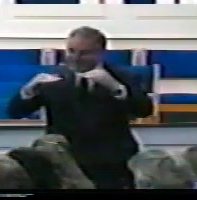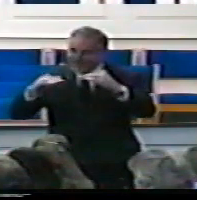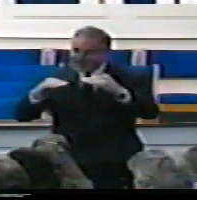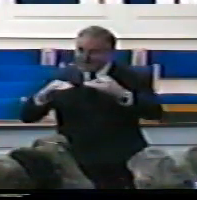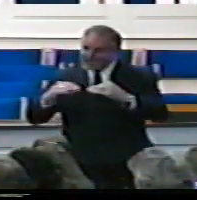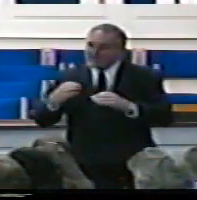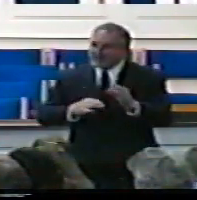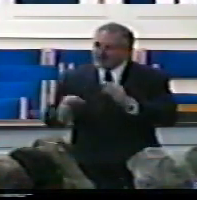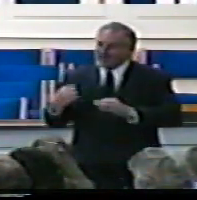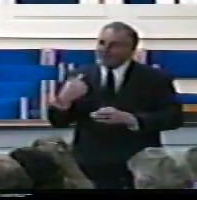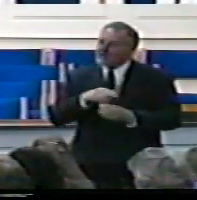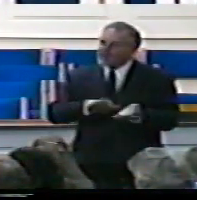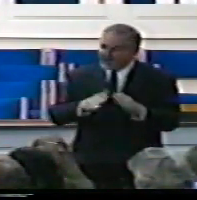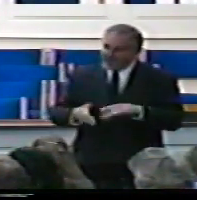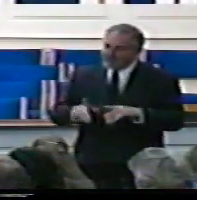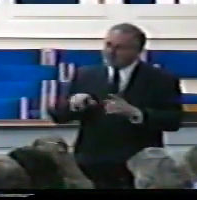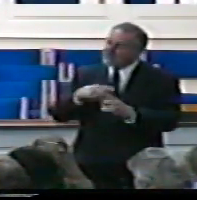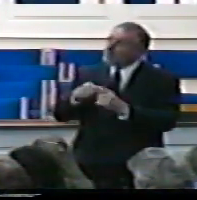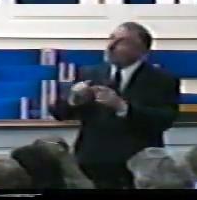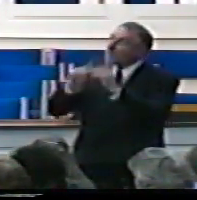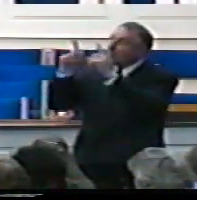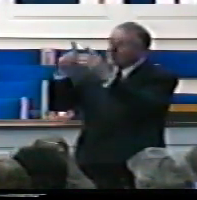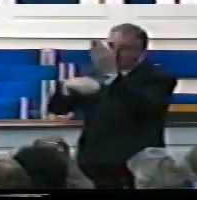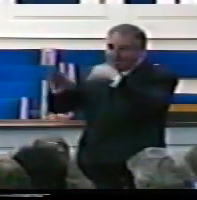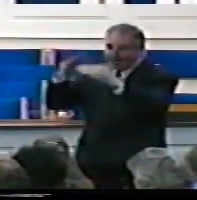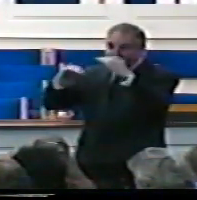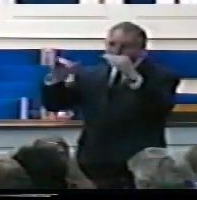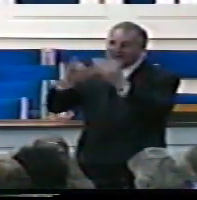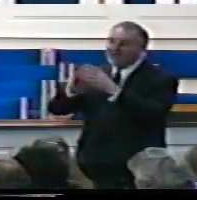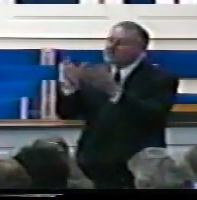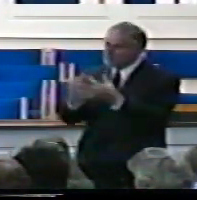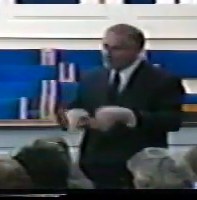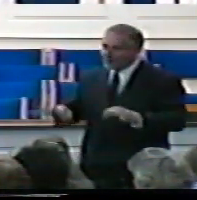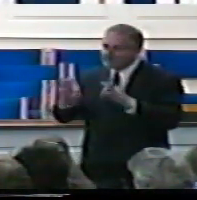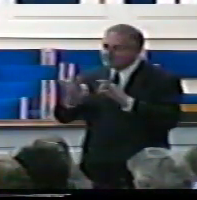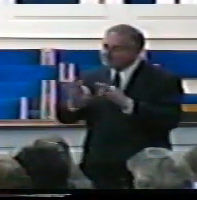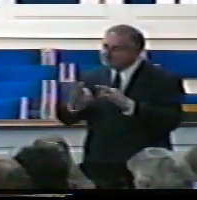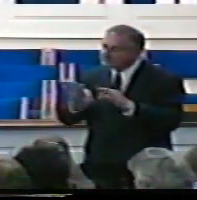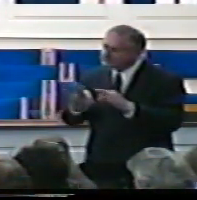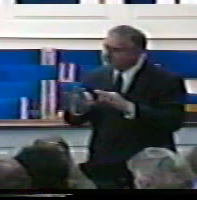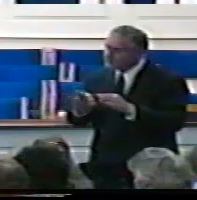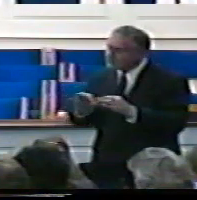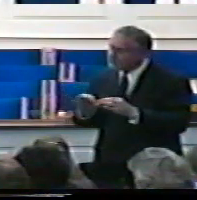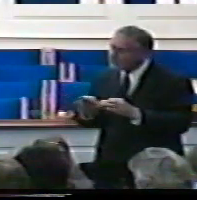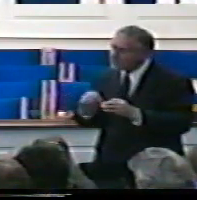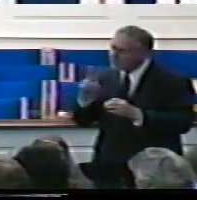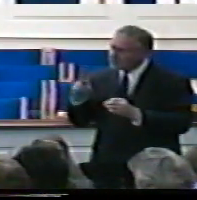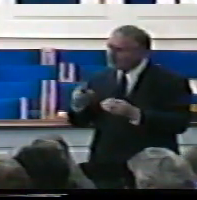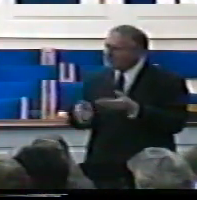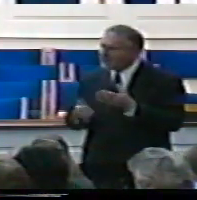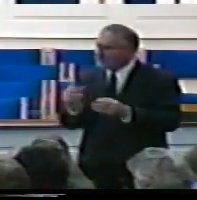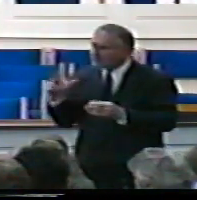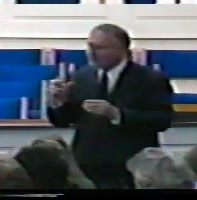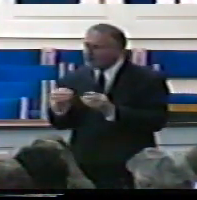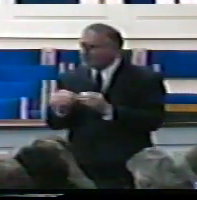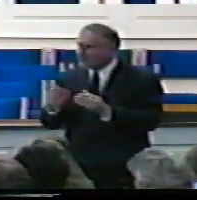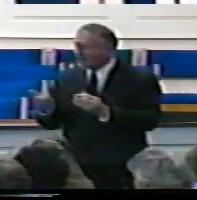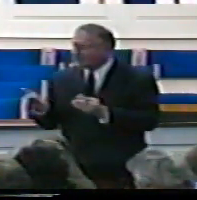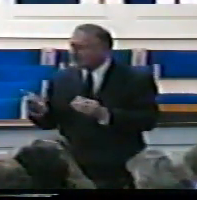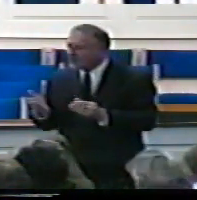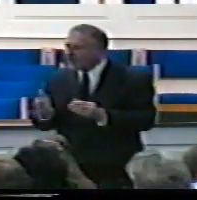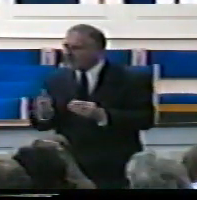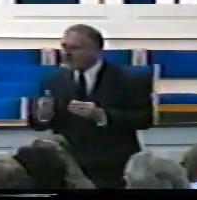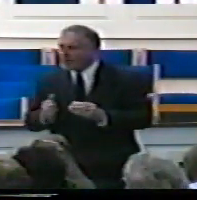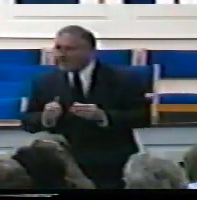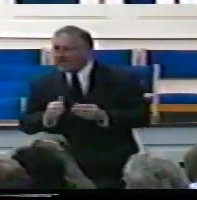if you die, you'd go to heaven. It's important. Let me mention just two or three more things, and I'm through tonight. Jesus